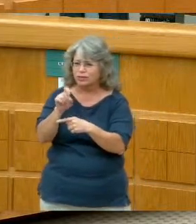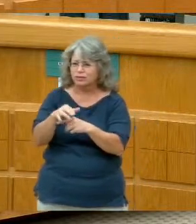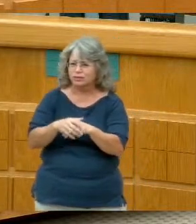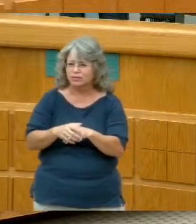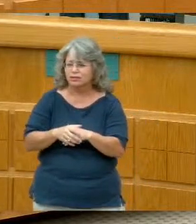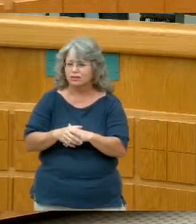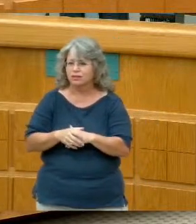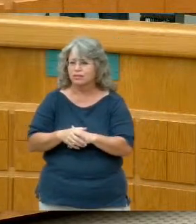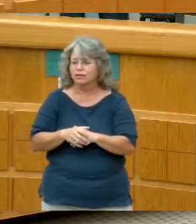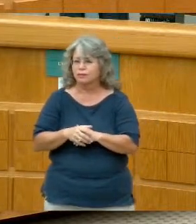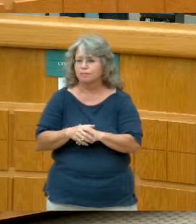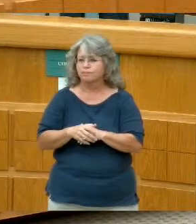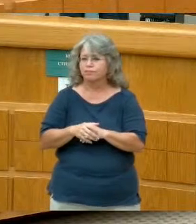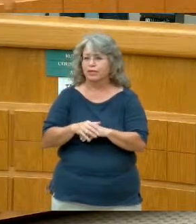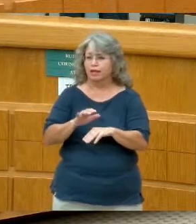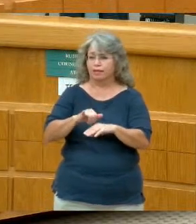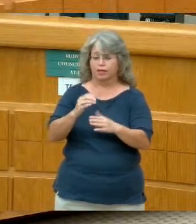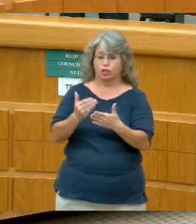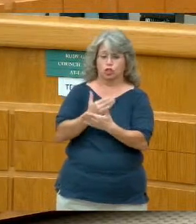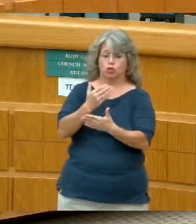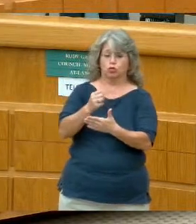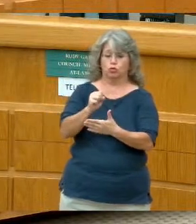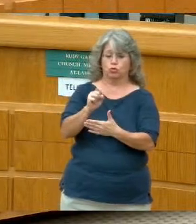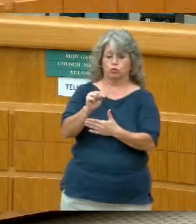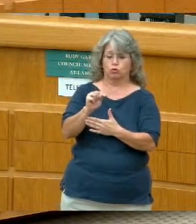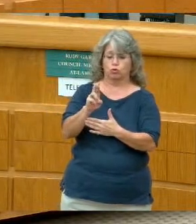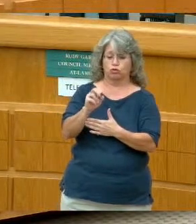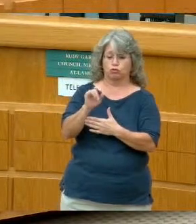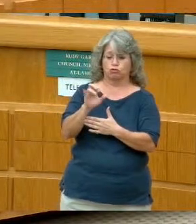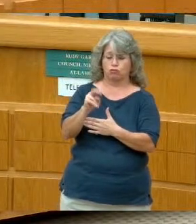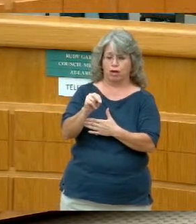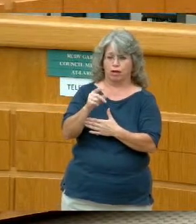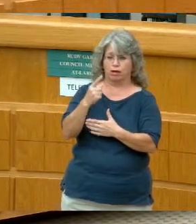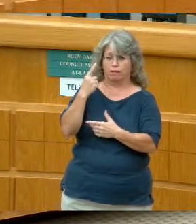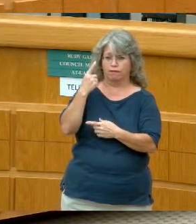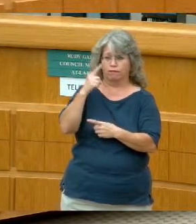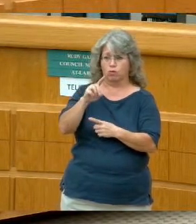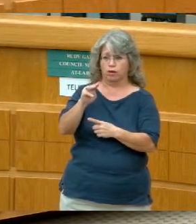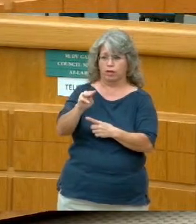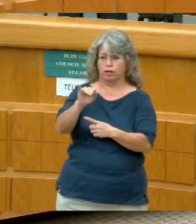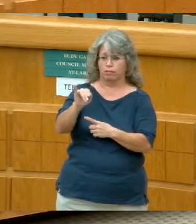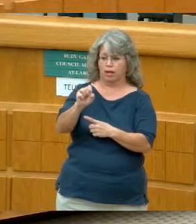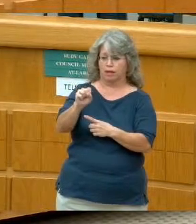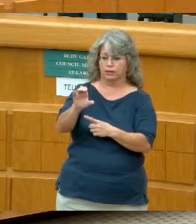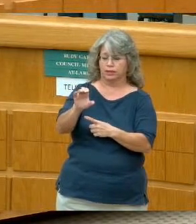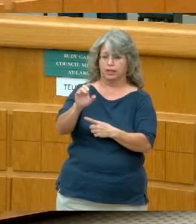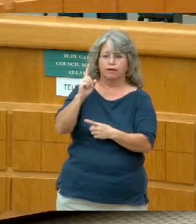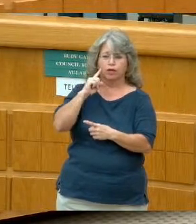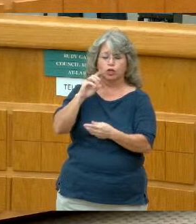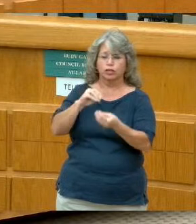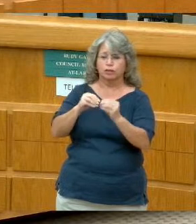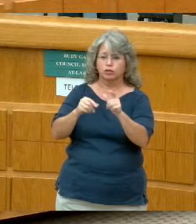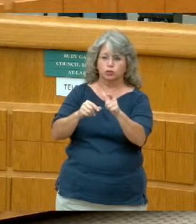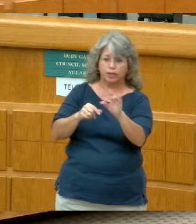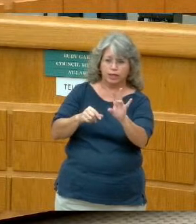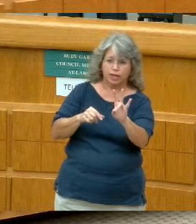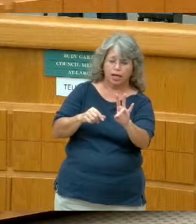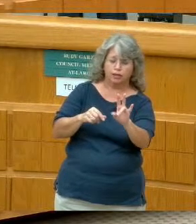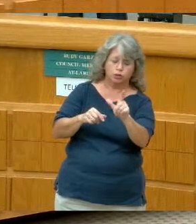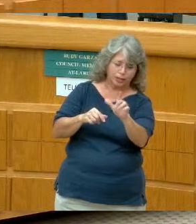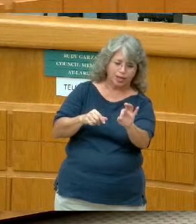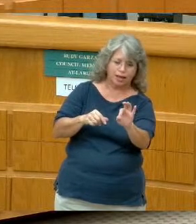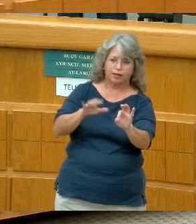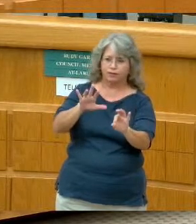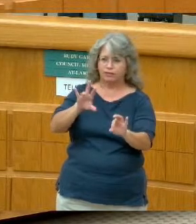Can you repeat the question? On the new strain of MISC, they've heard the numbers